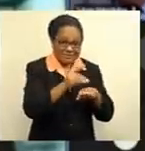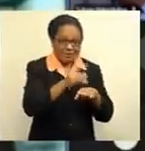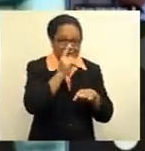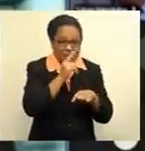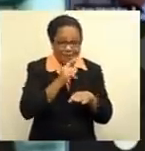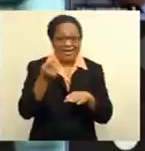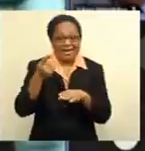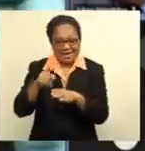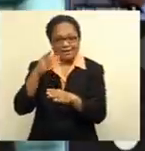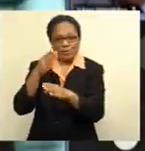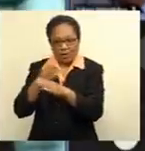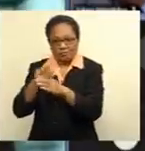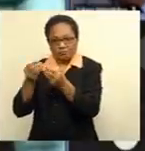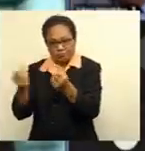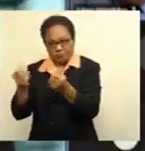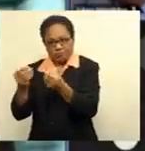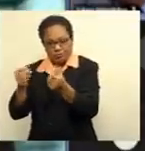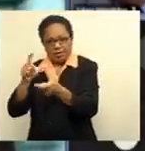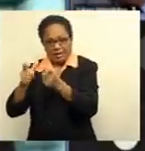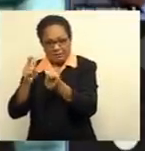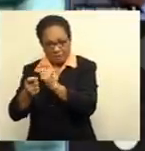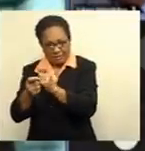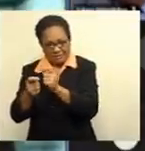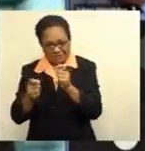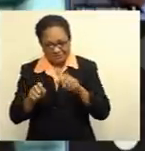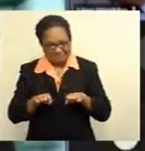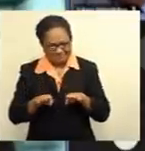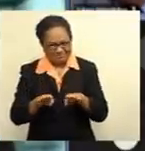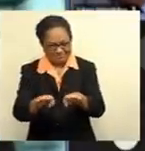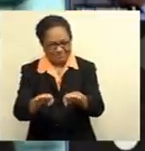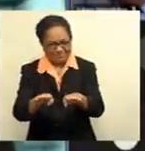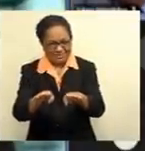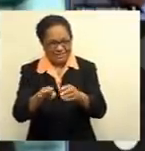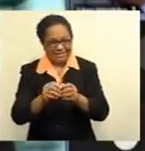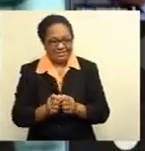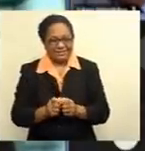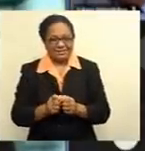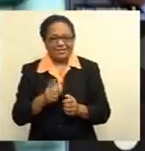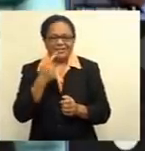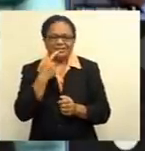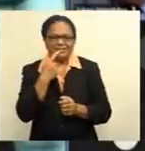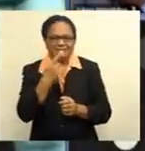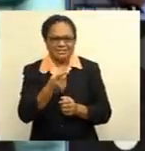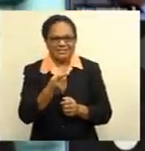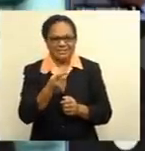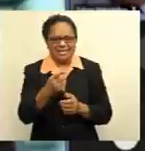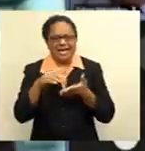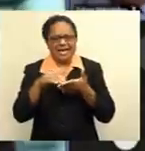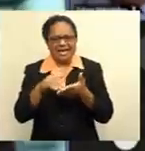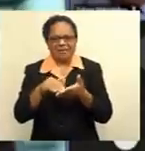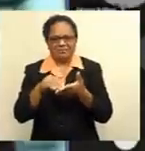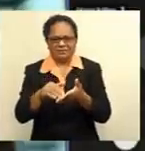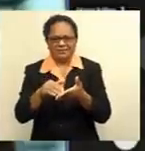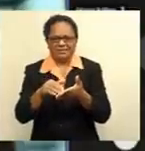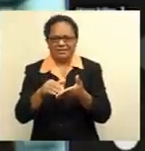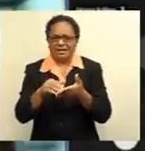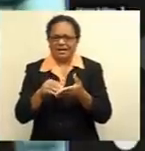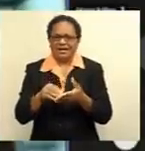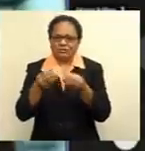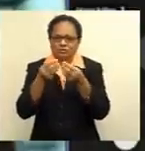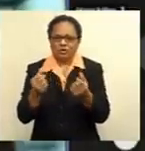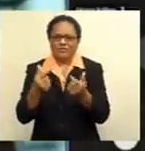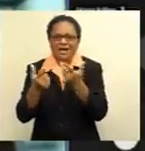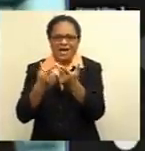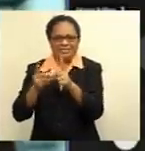disabilities through resilience building tackles a whole host of other development issues